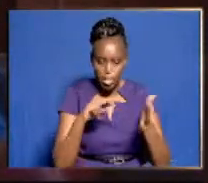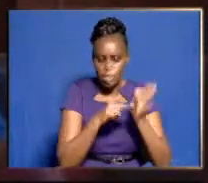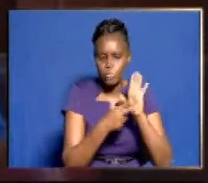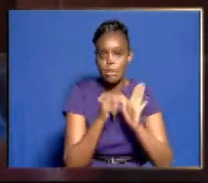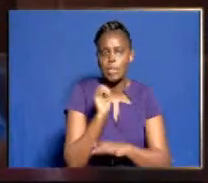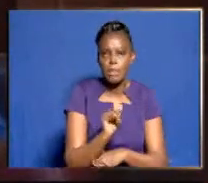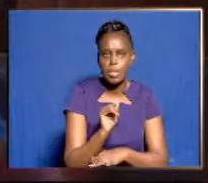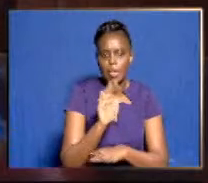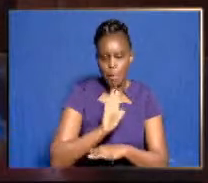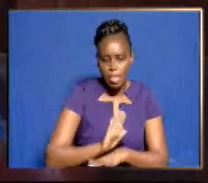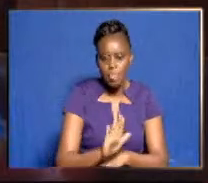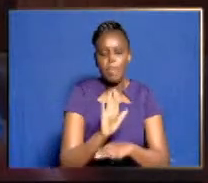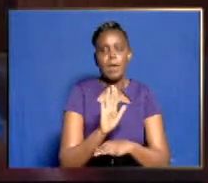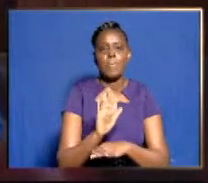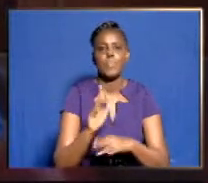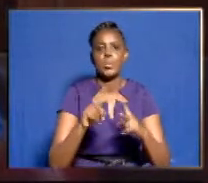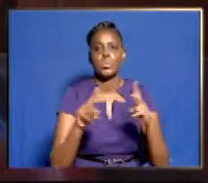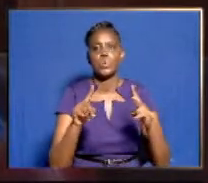for them to be